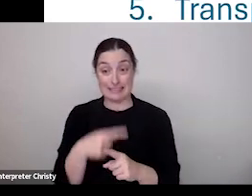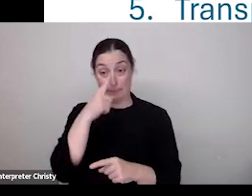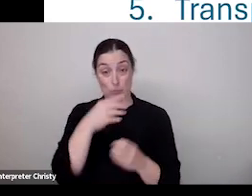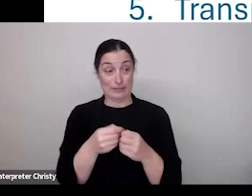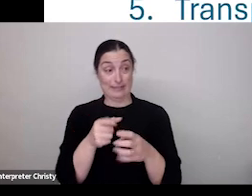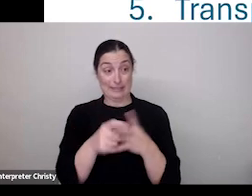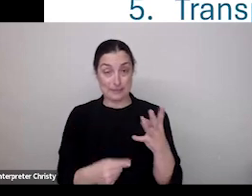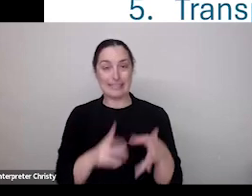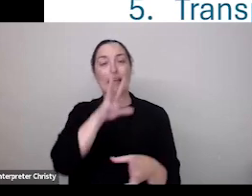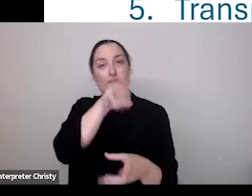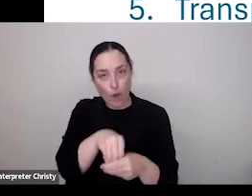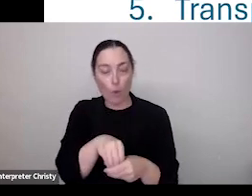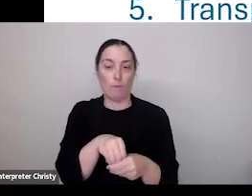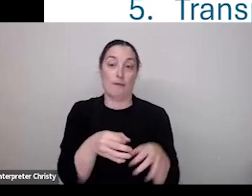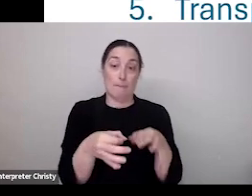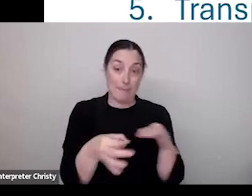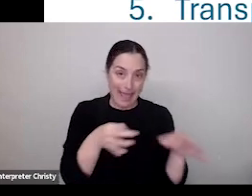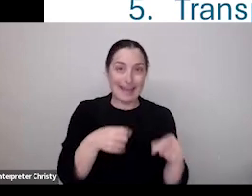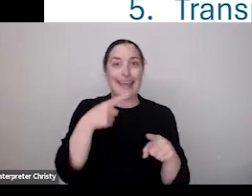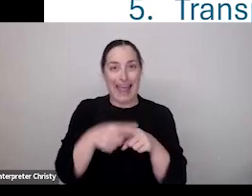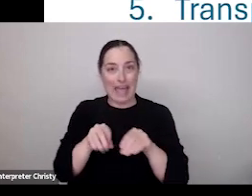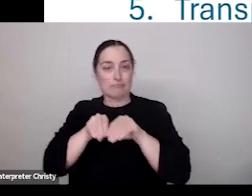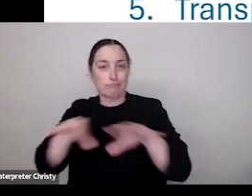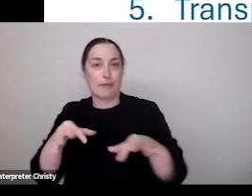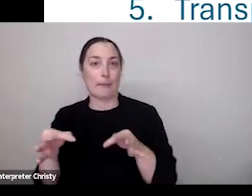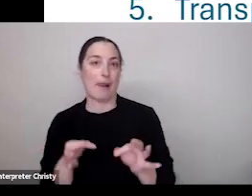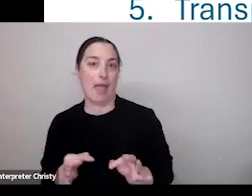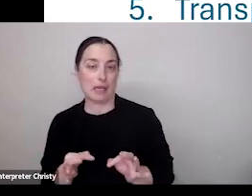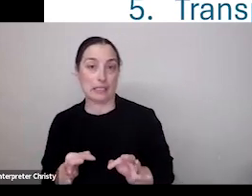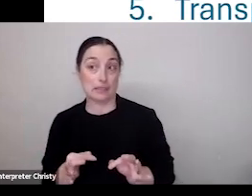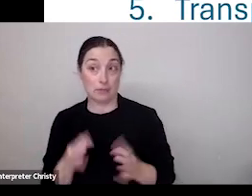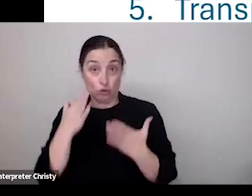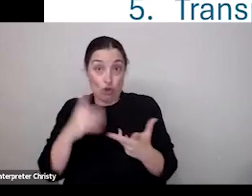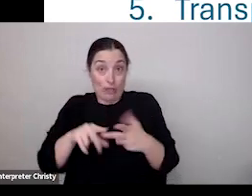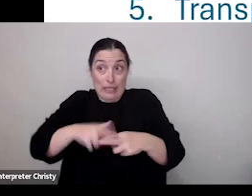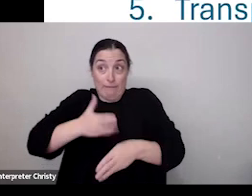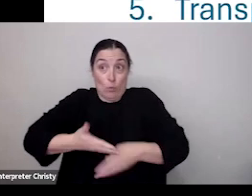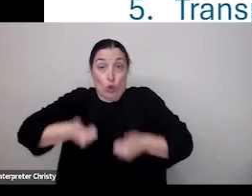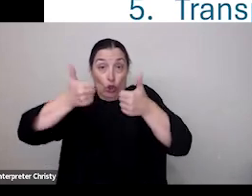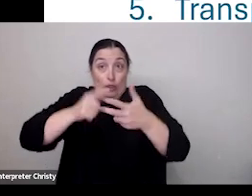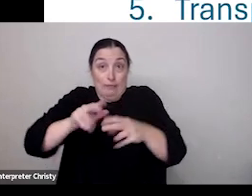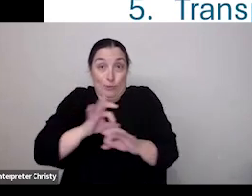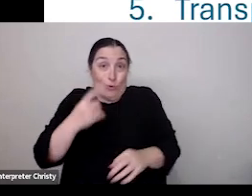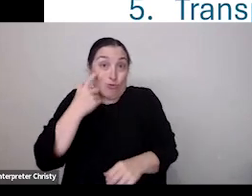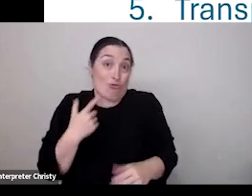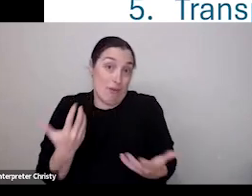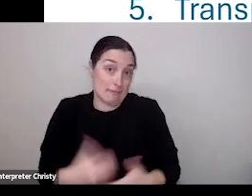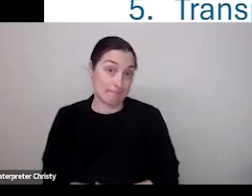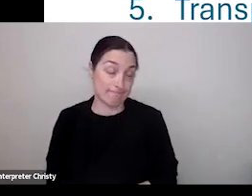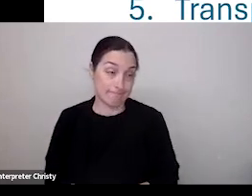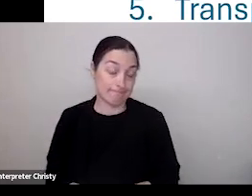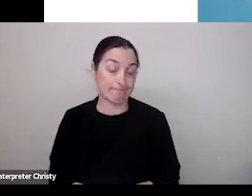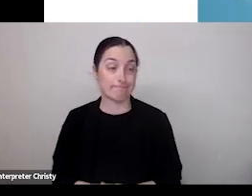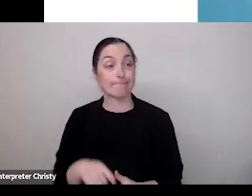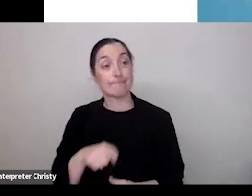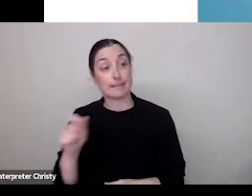are involved in planning and exercising those plans. We won't know if they work effectively unless we try them with people. Next slide,